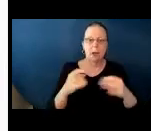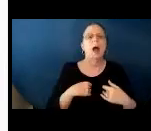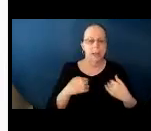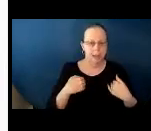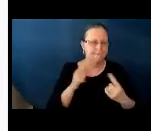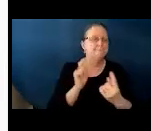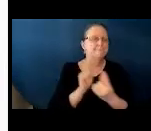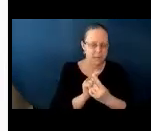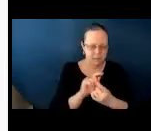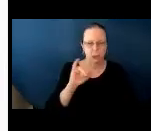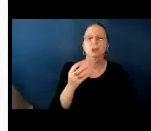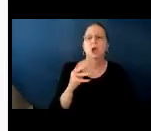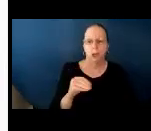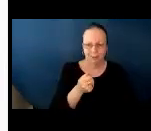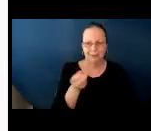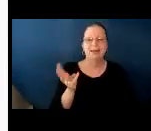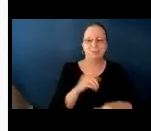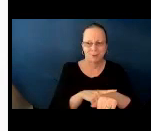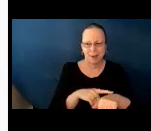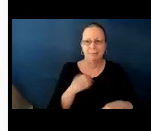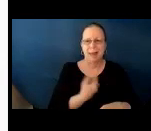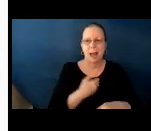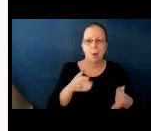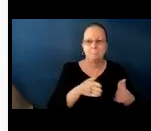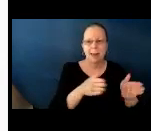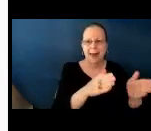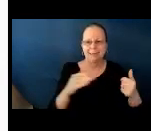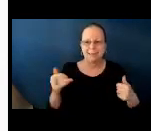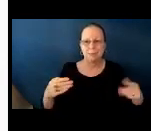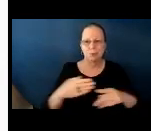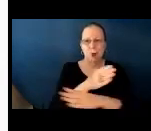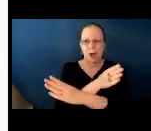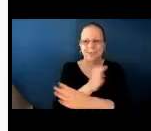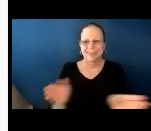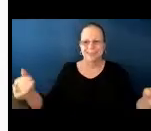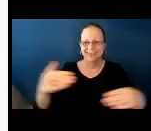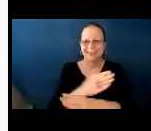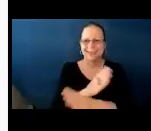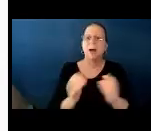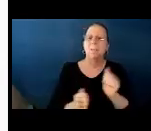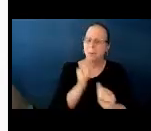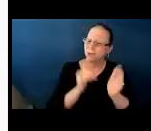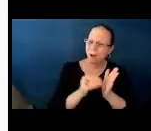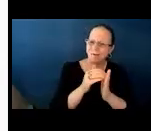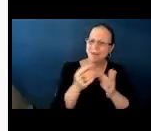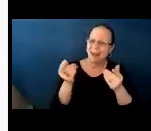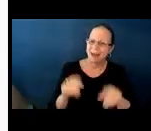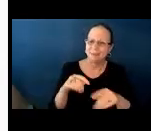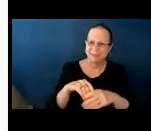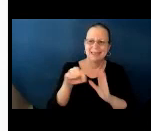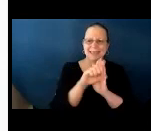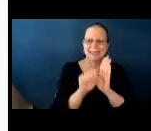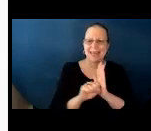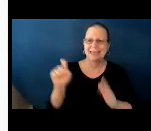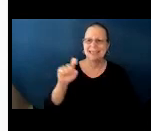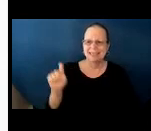John several times as our paths seems to cross, most often in the state of Texas for some reason. And I have had the